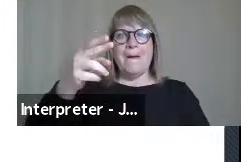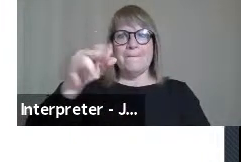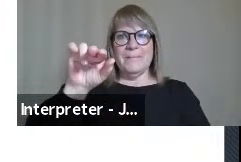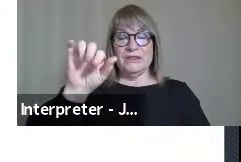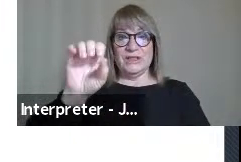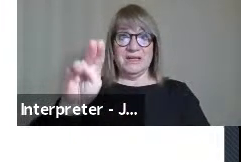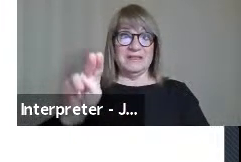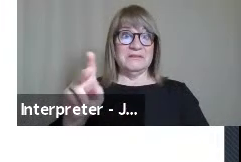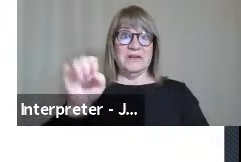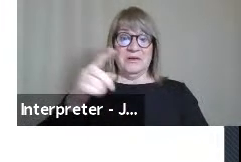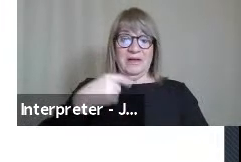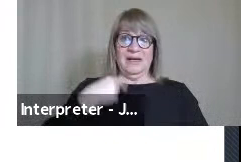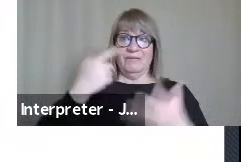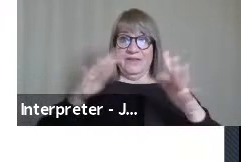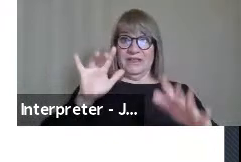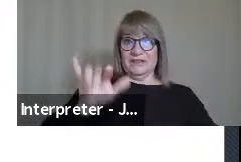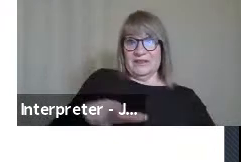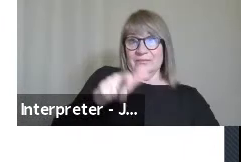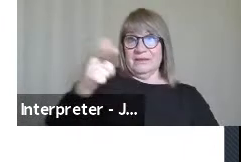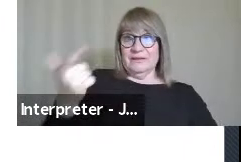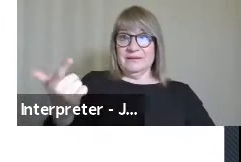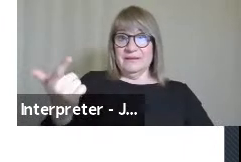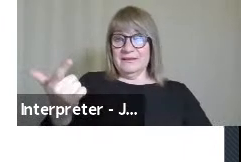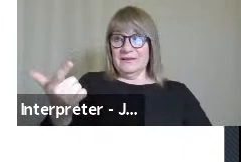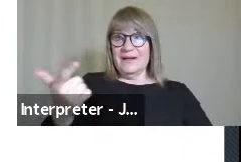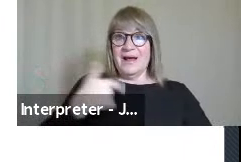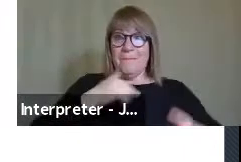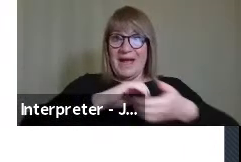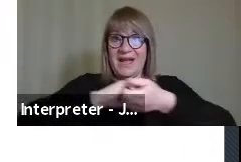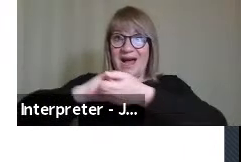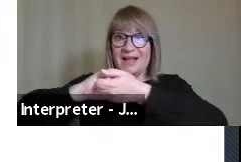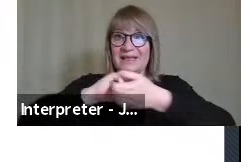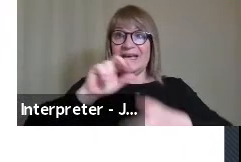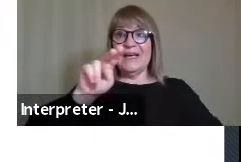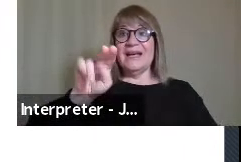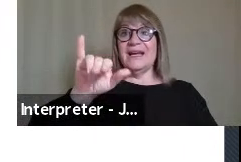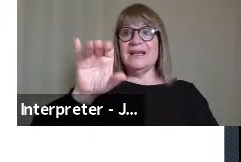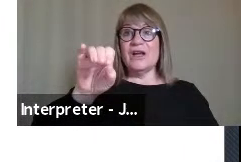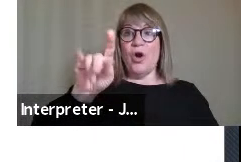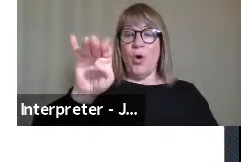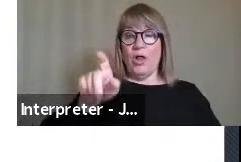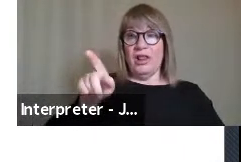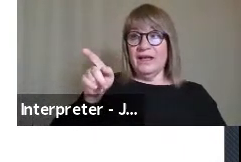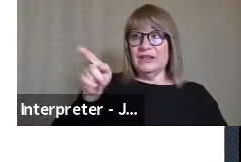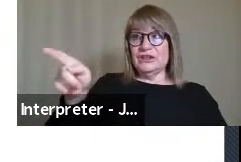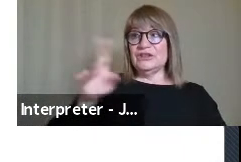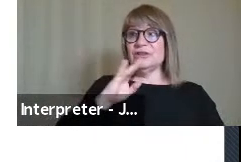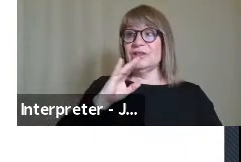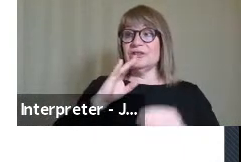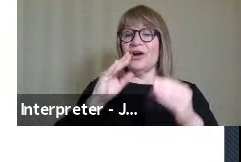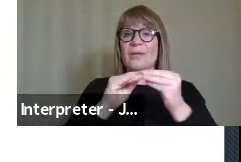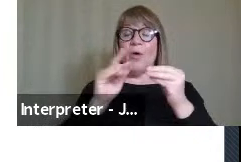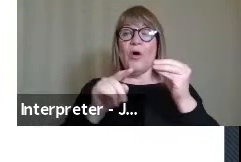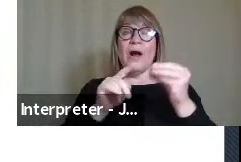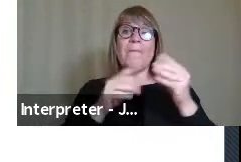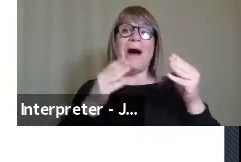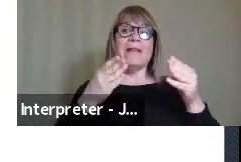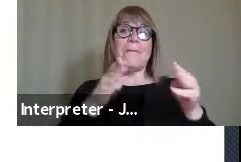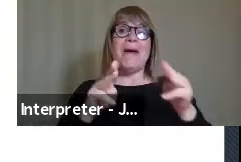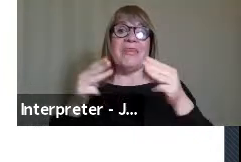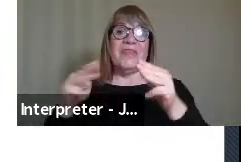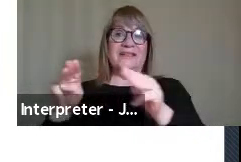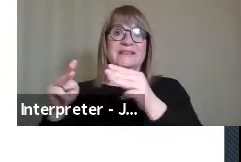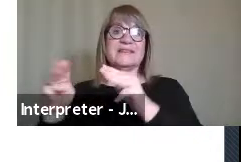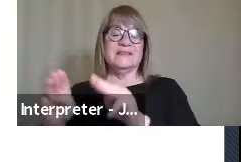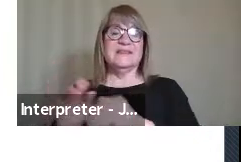will now pass the mic over to my colleague nicole who will talk a bit more about methods and how we